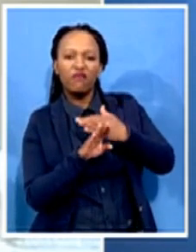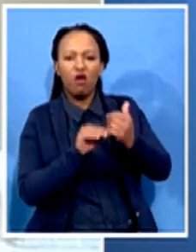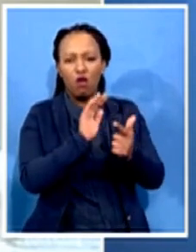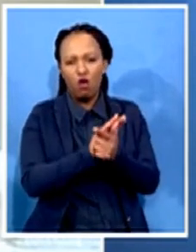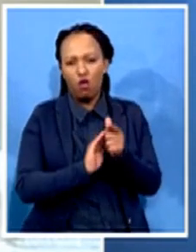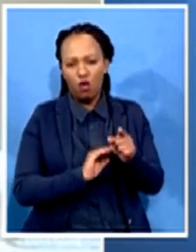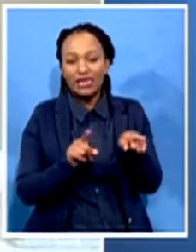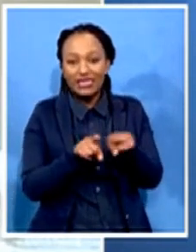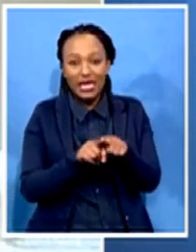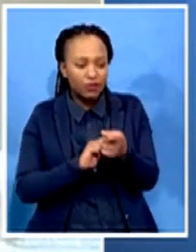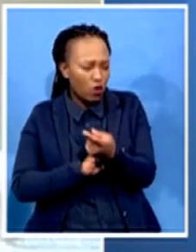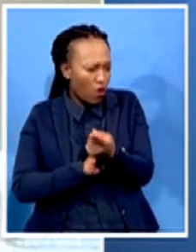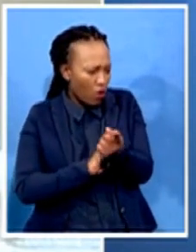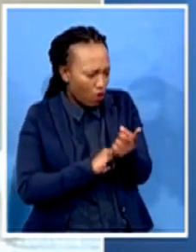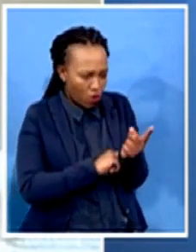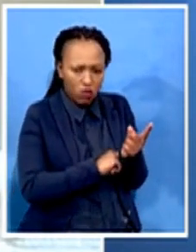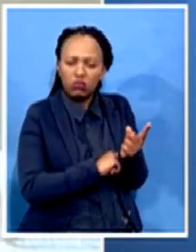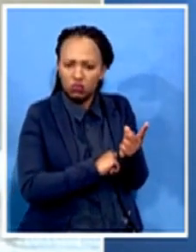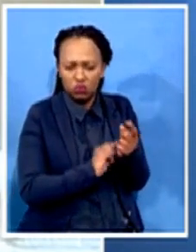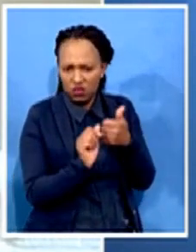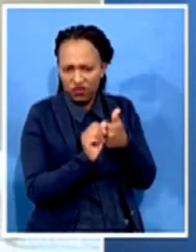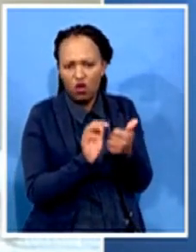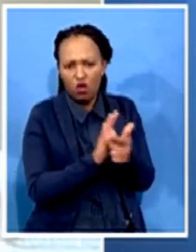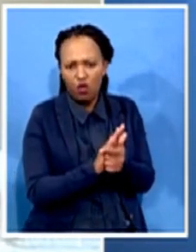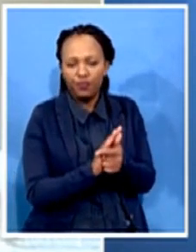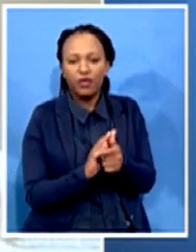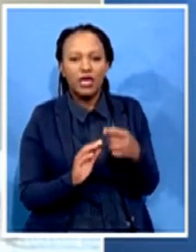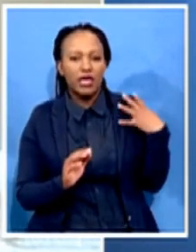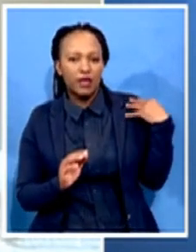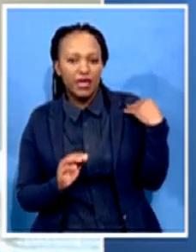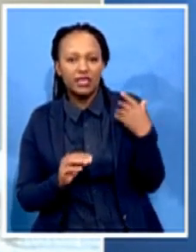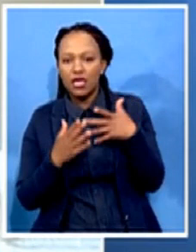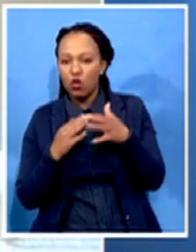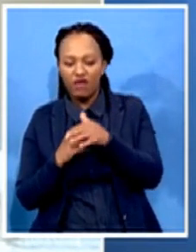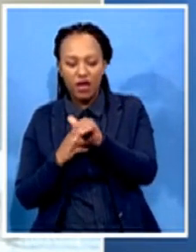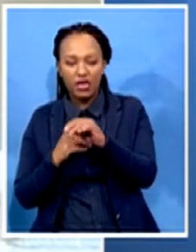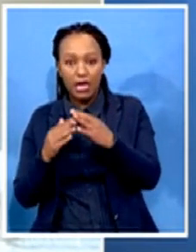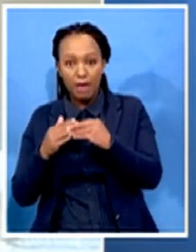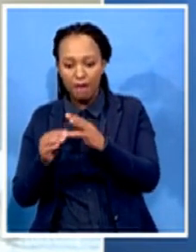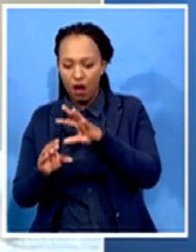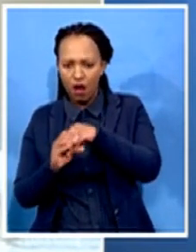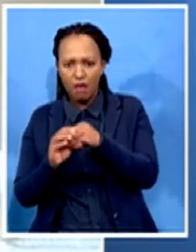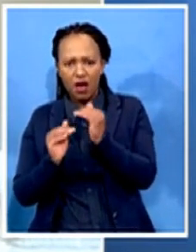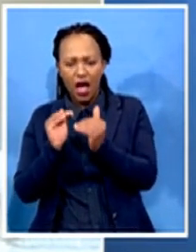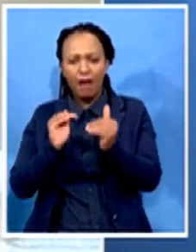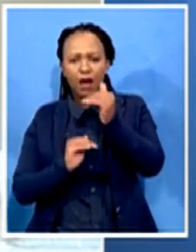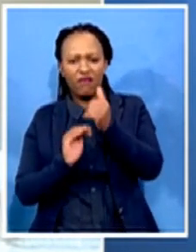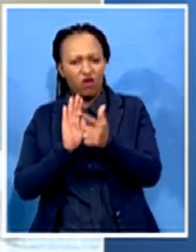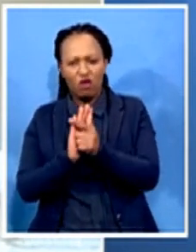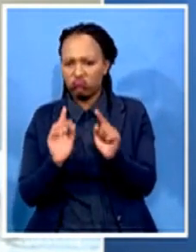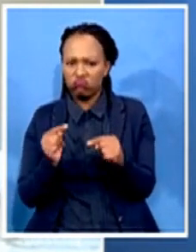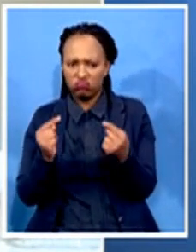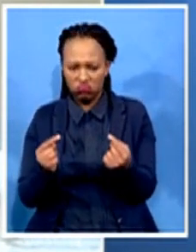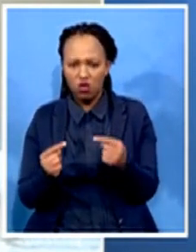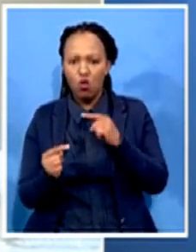the minister and whoever in the ANC is not above the law, and we will certainly demand and drive this issue much further.